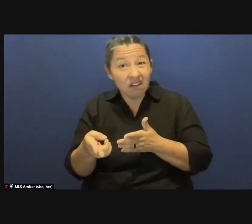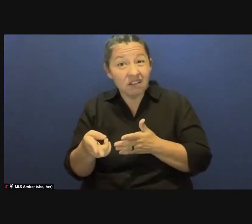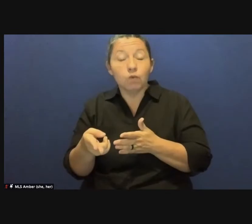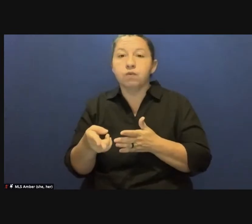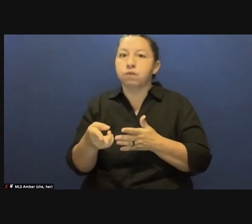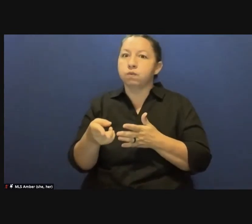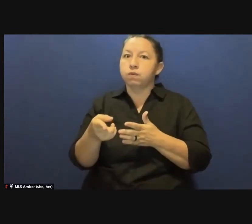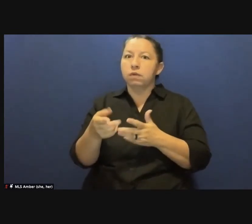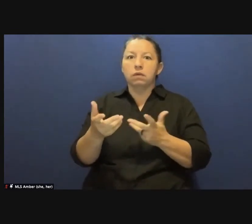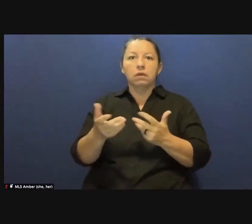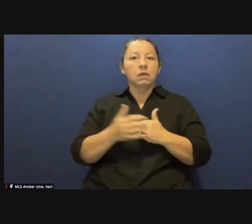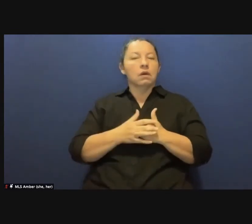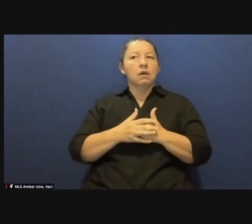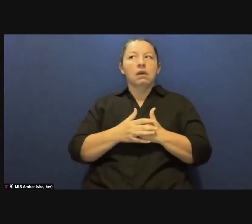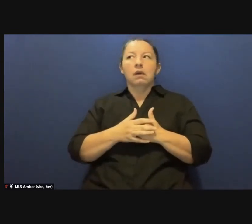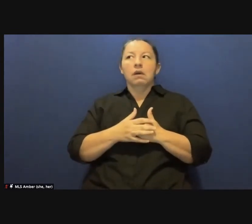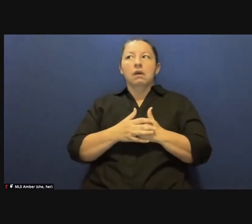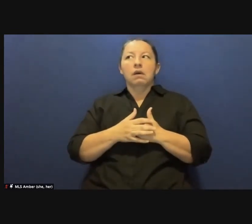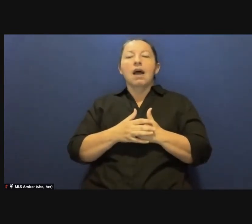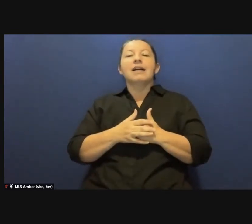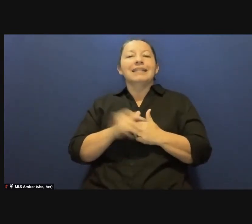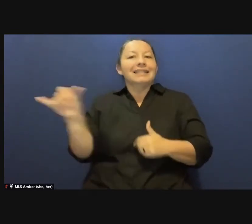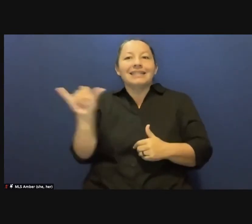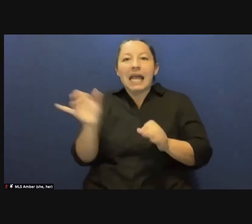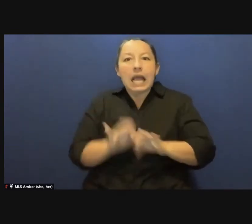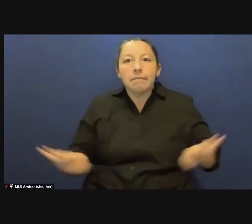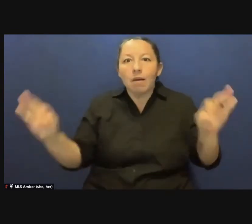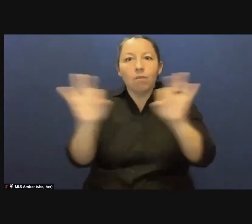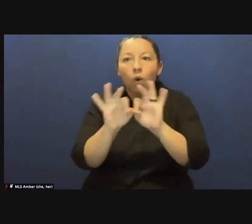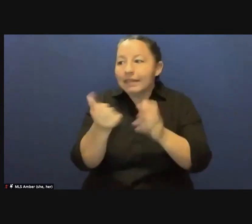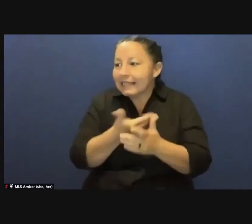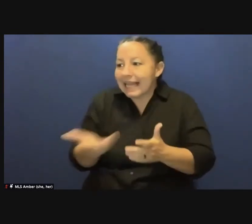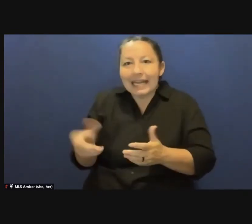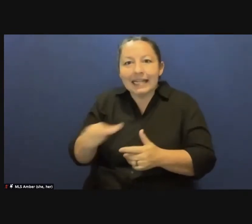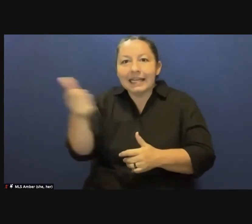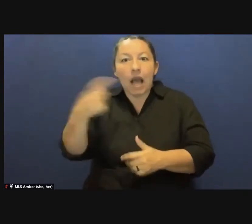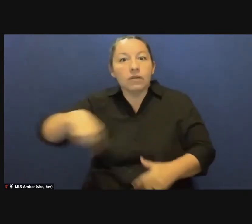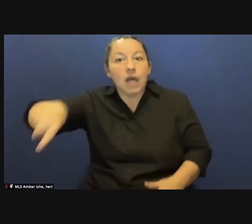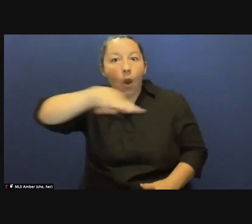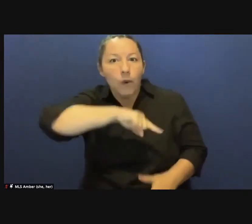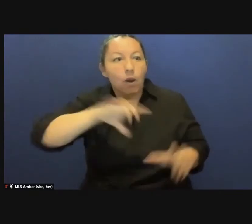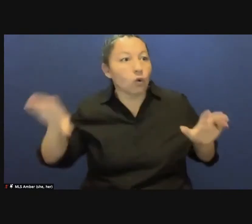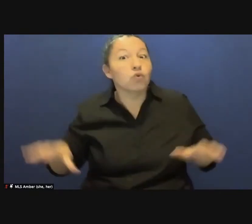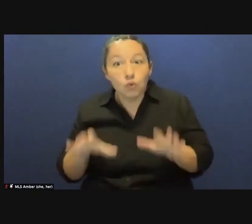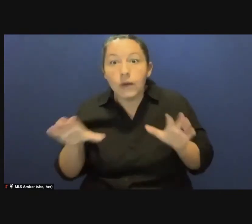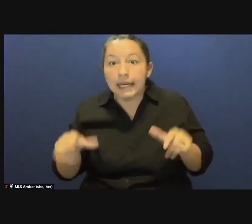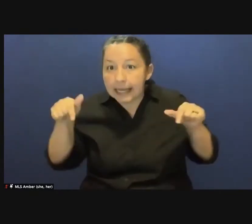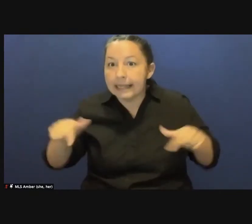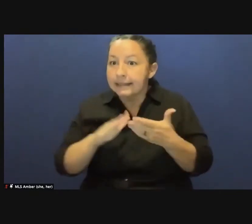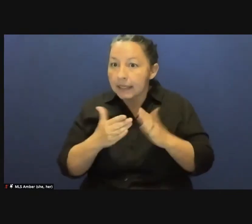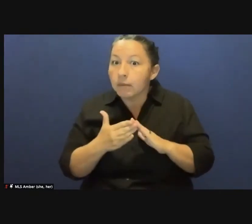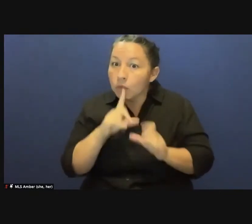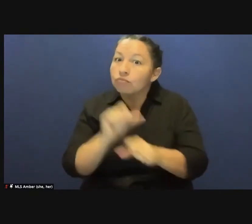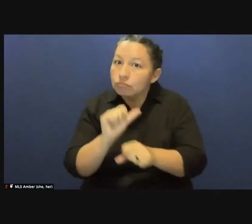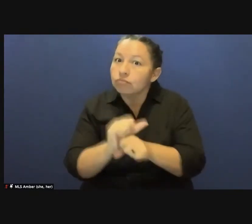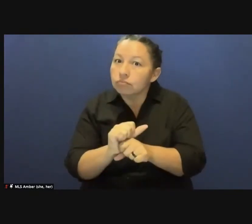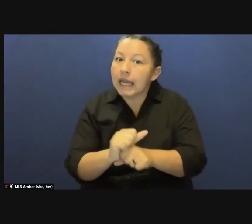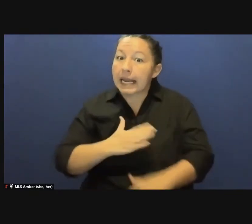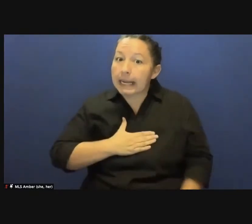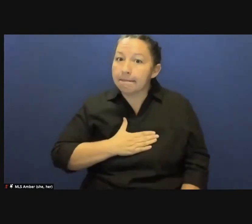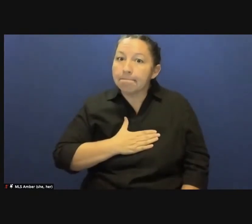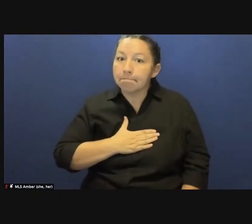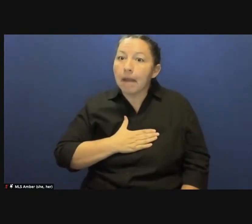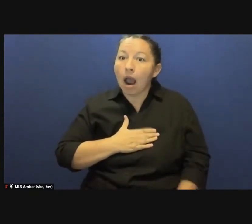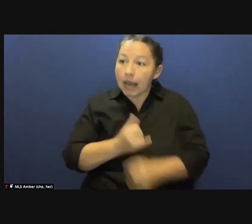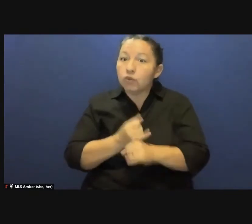say it's as important as anything else that we're doing in this community, certainly in my institute,